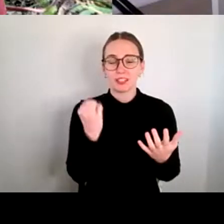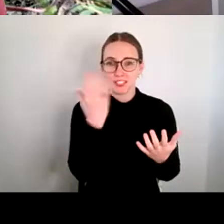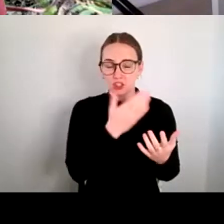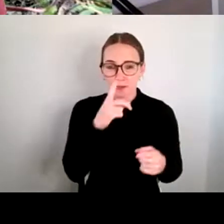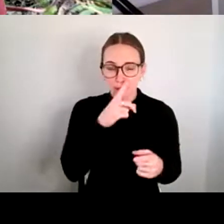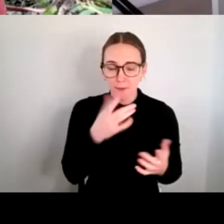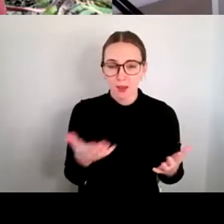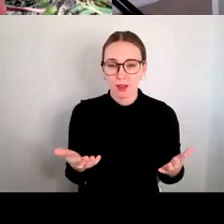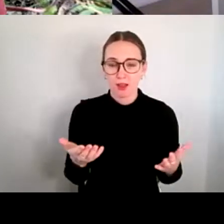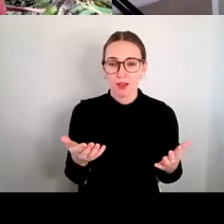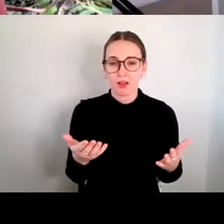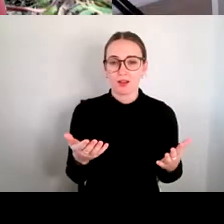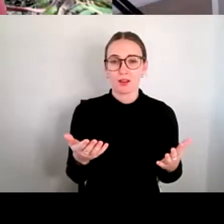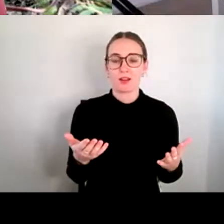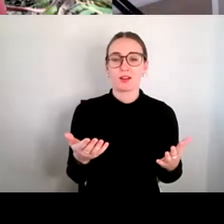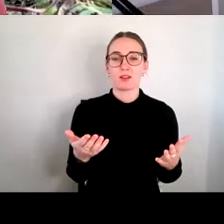there's countless, you've